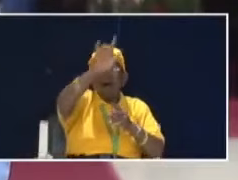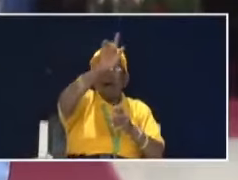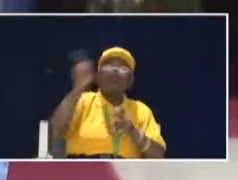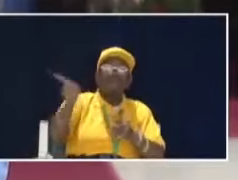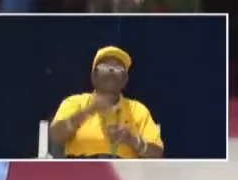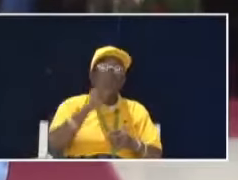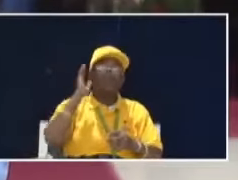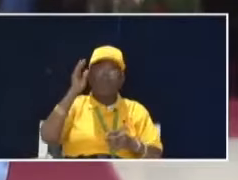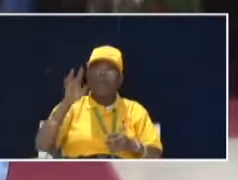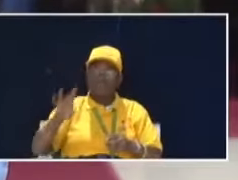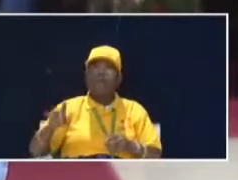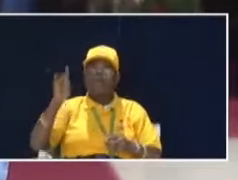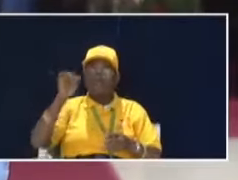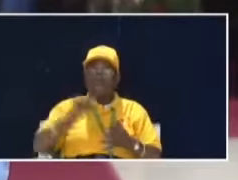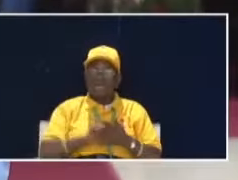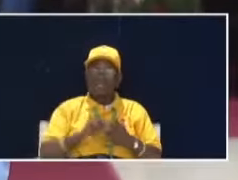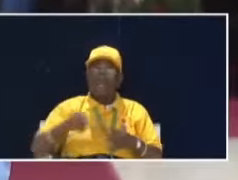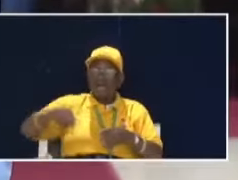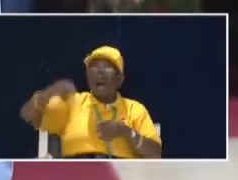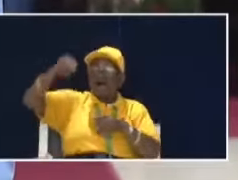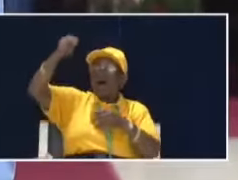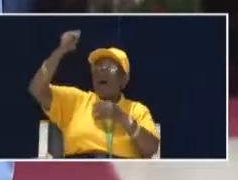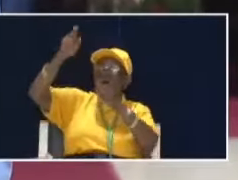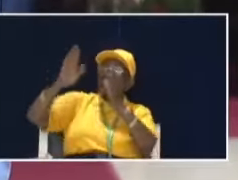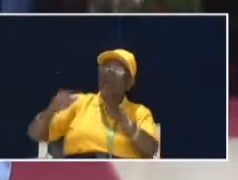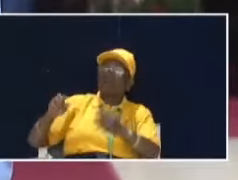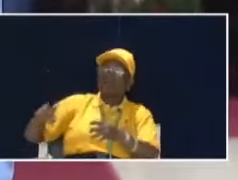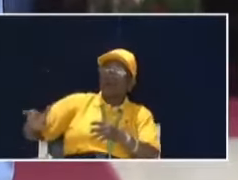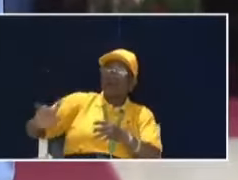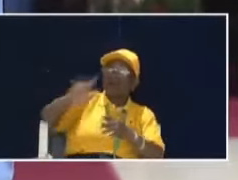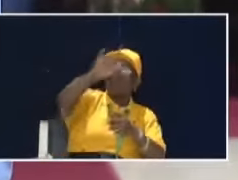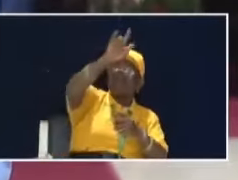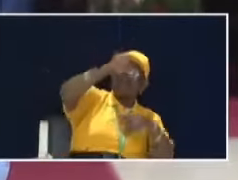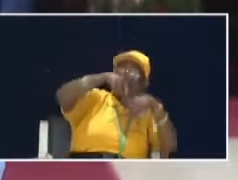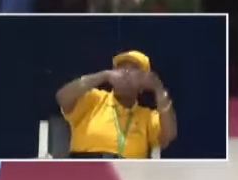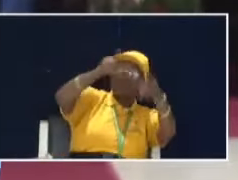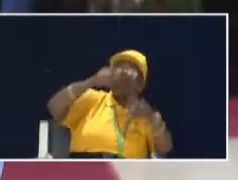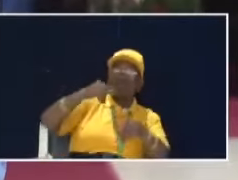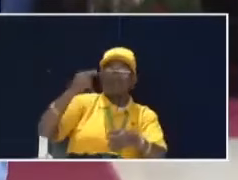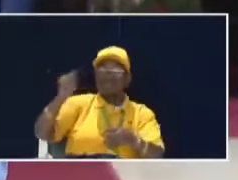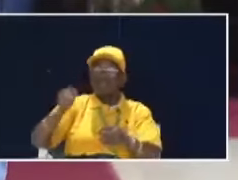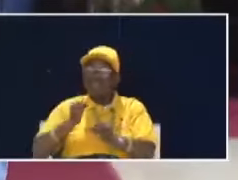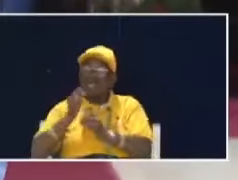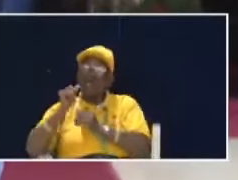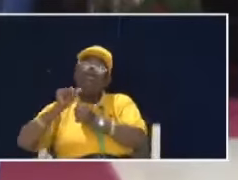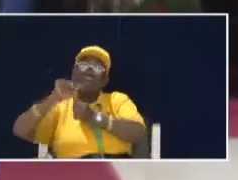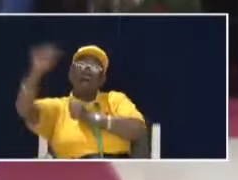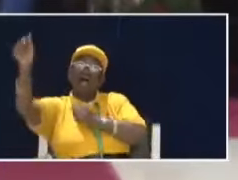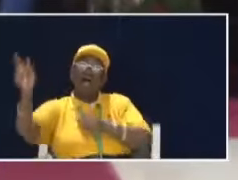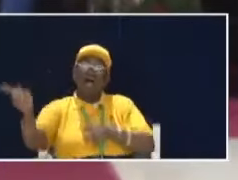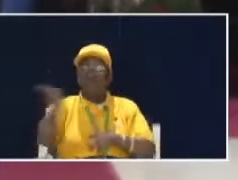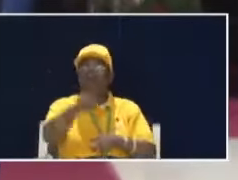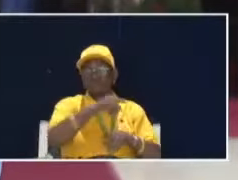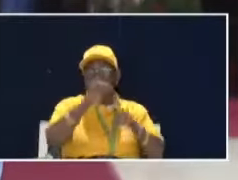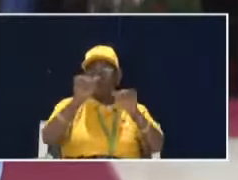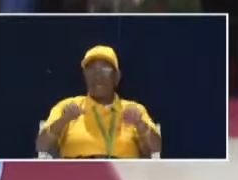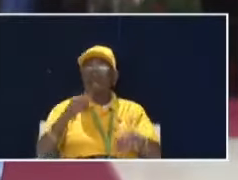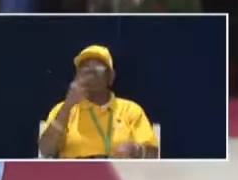the aeroplane goes, the further you can see. When you're on the